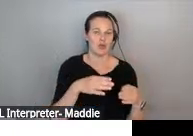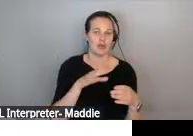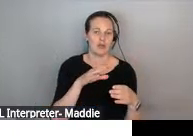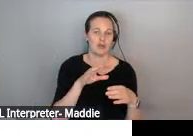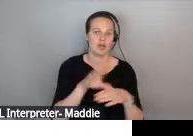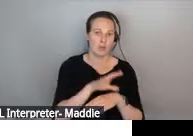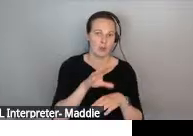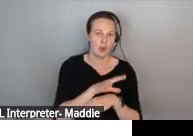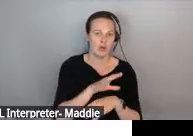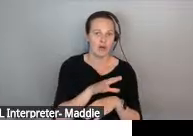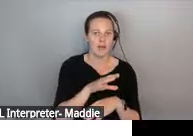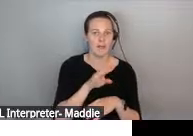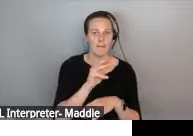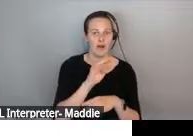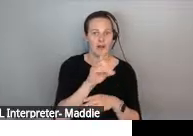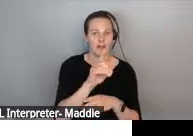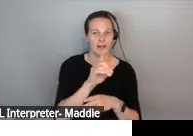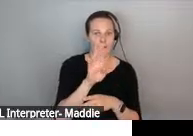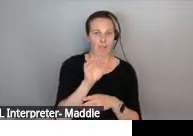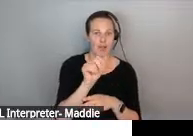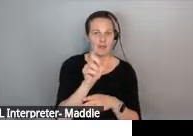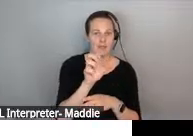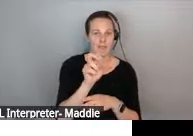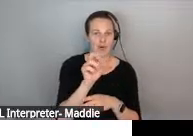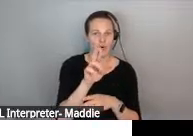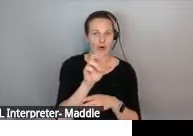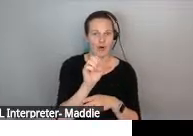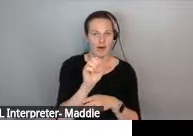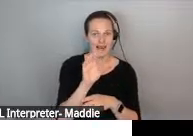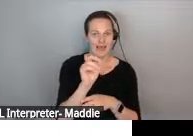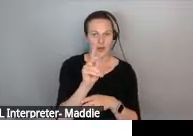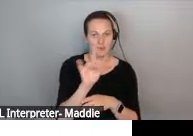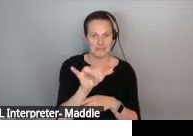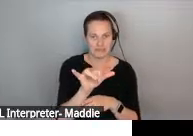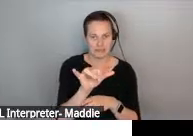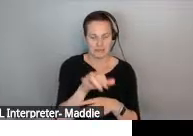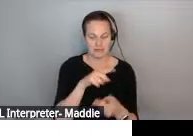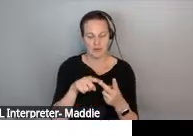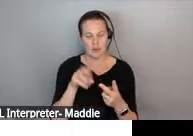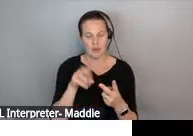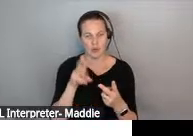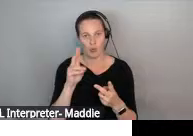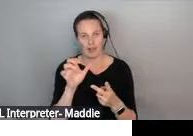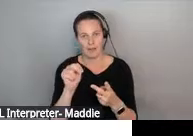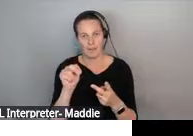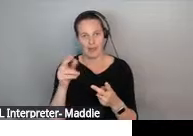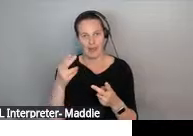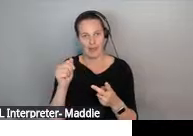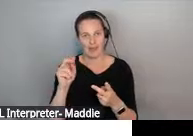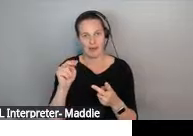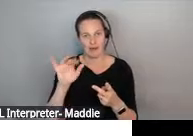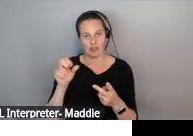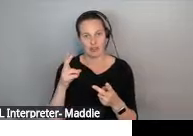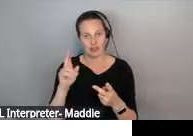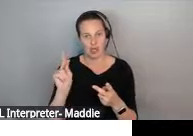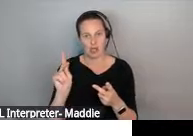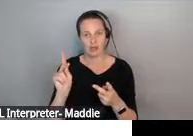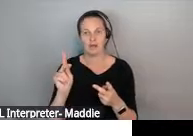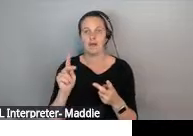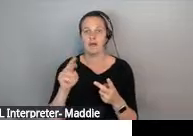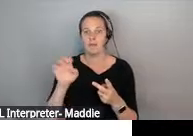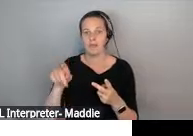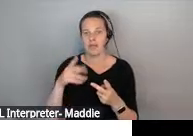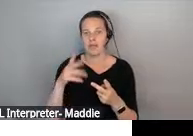Baltimore County. You'll hear from her in a little bit. And then we also have William Hanashock, who is a doctoral student in special education